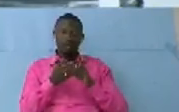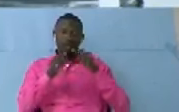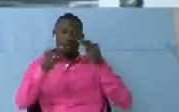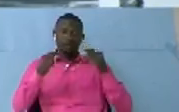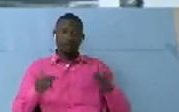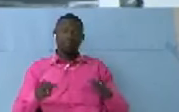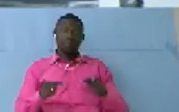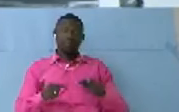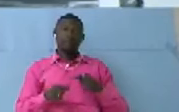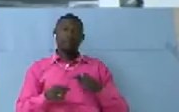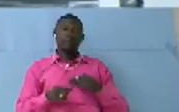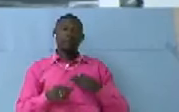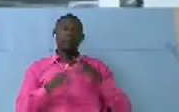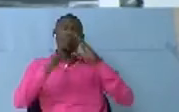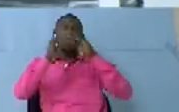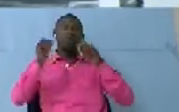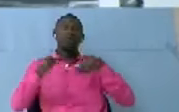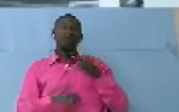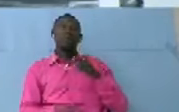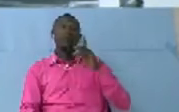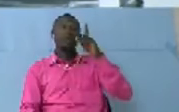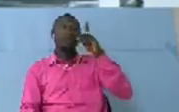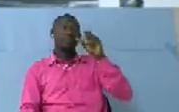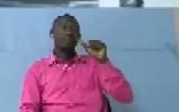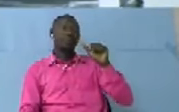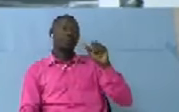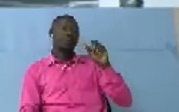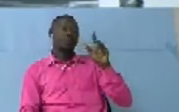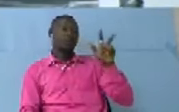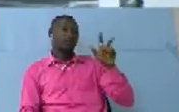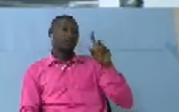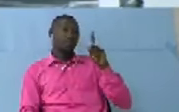was Dabandu's office in